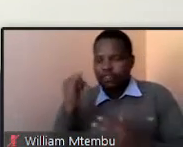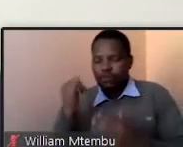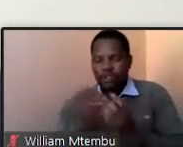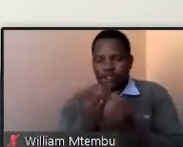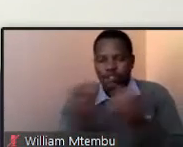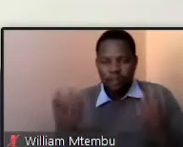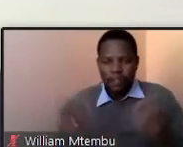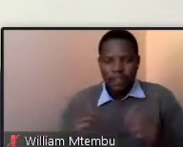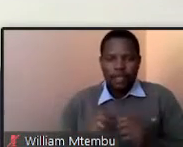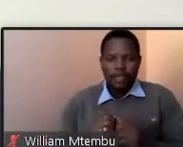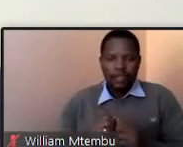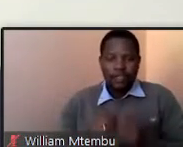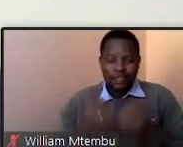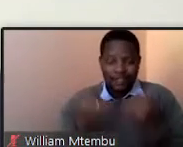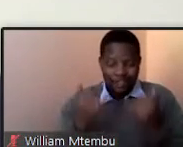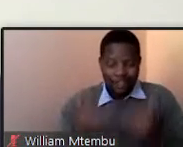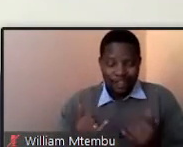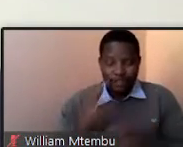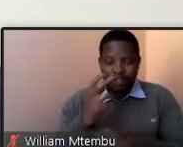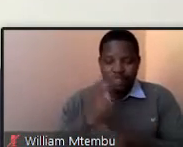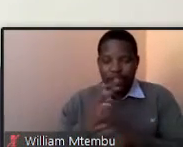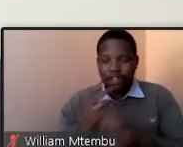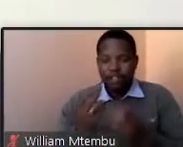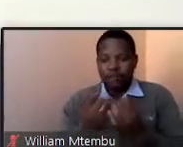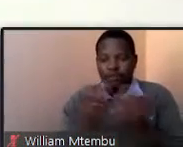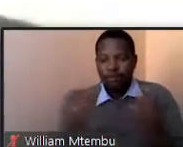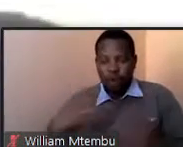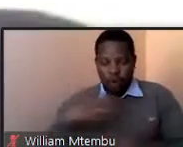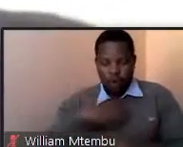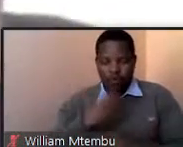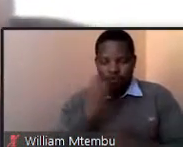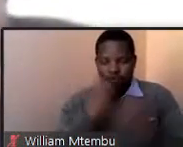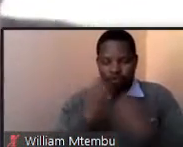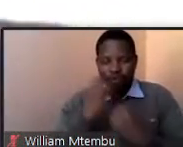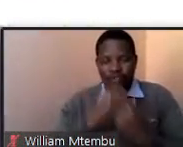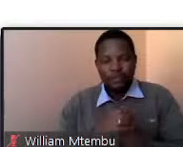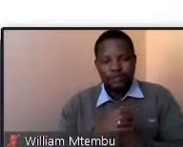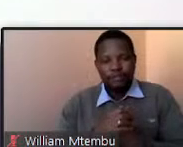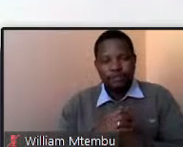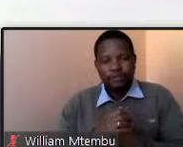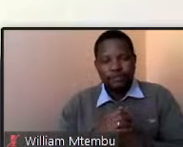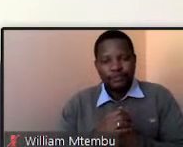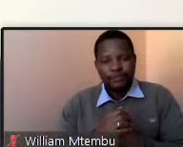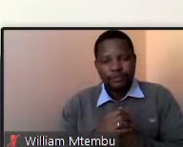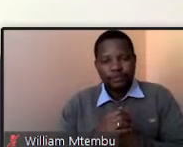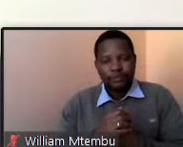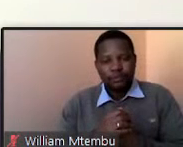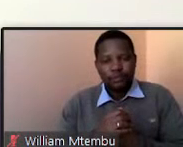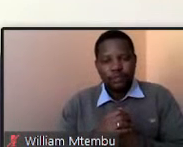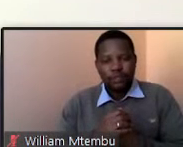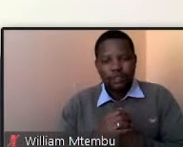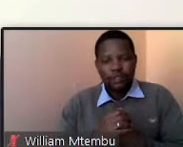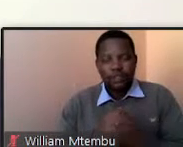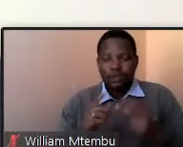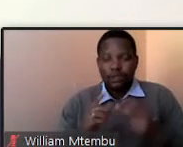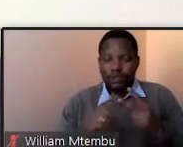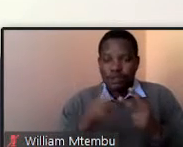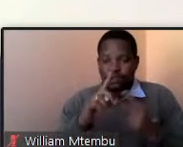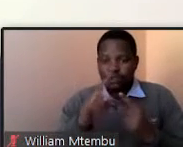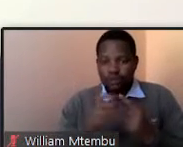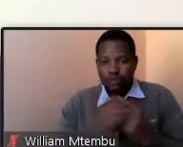now in people producing their own food. And question number 2,